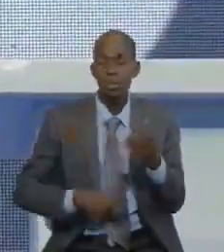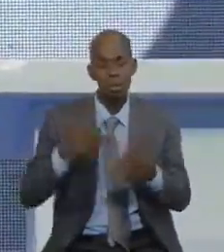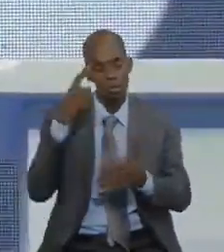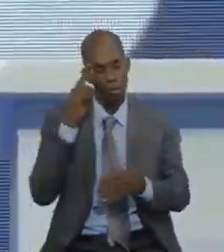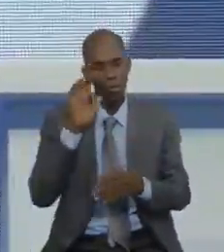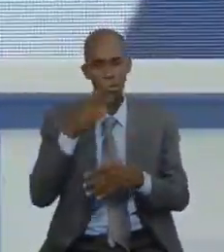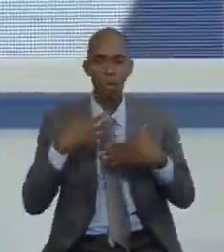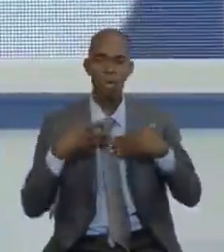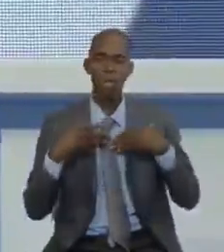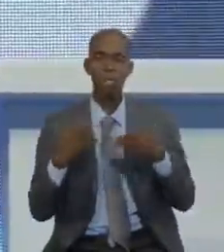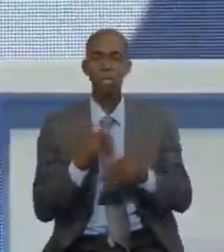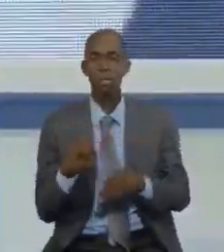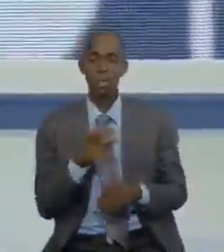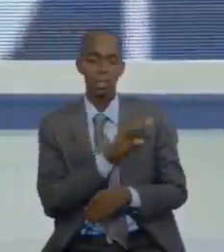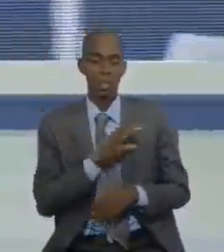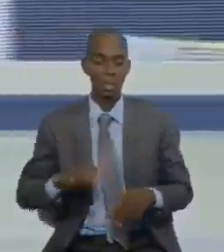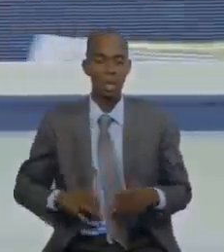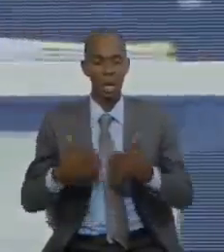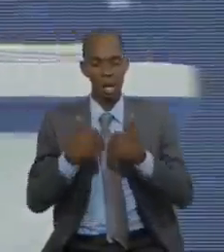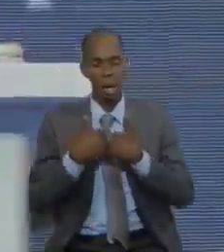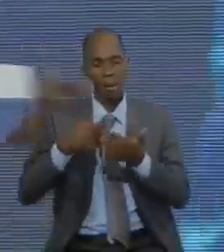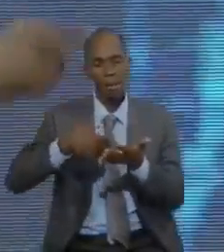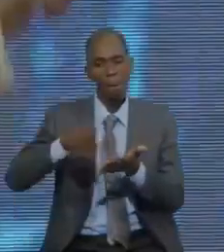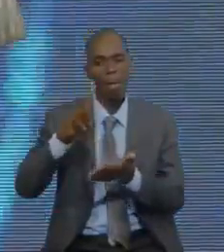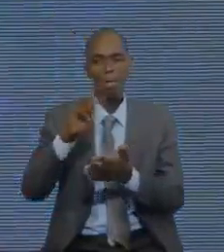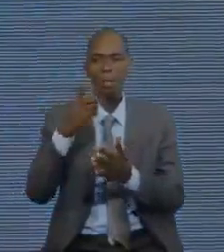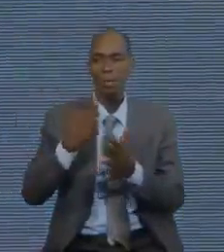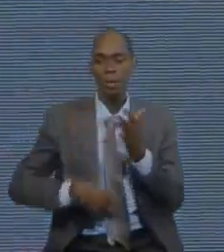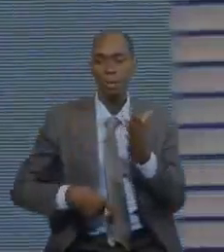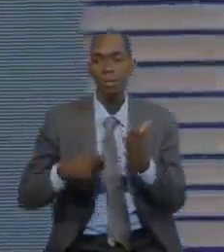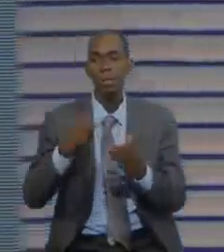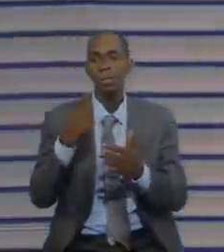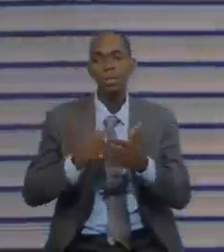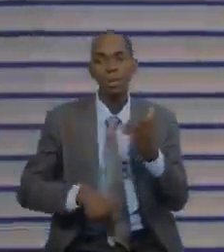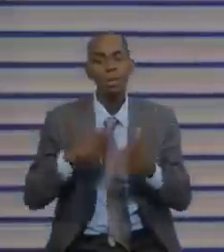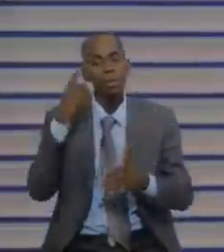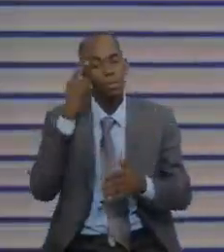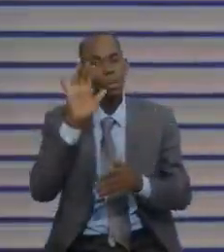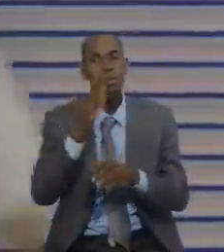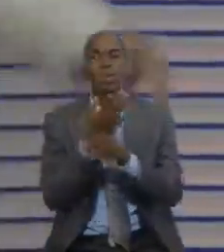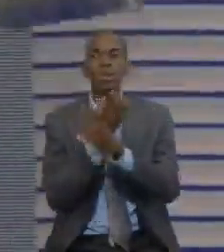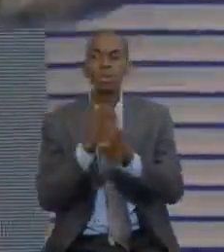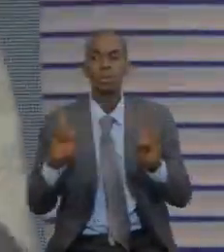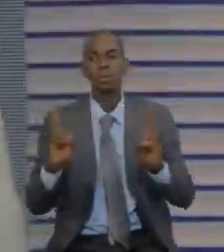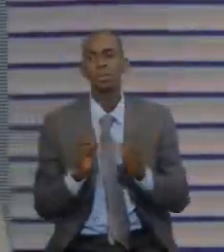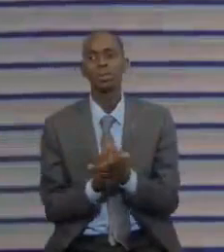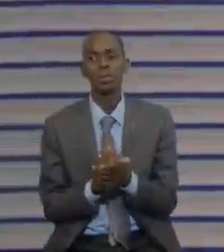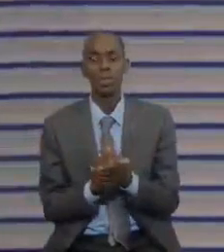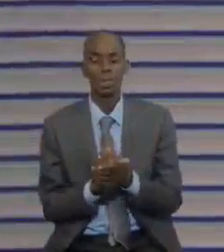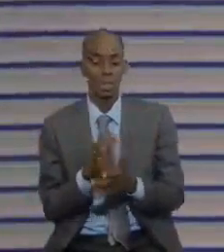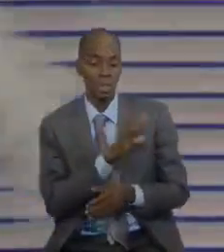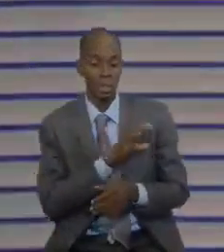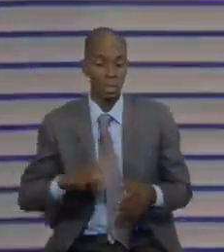healing. Christ has paid the price. The price for your deliverance. Christ